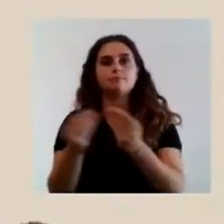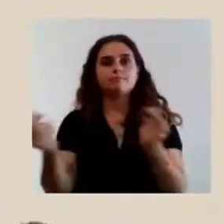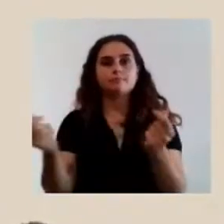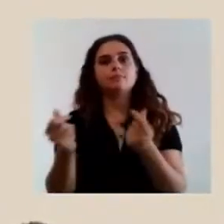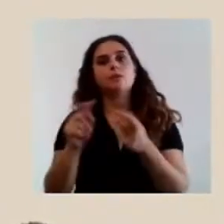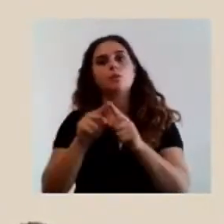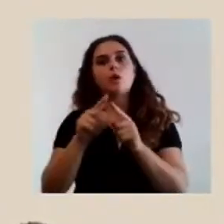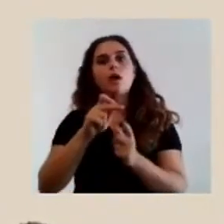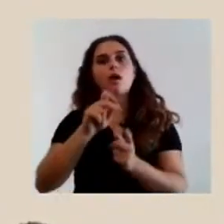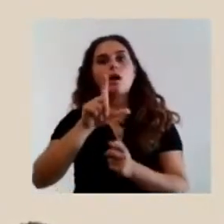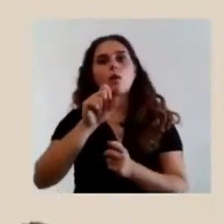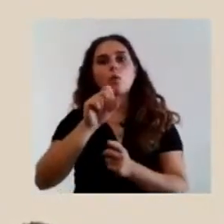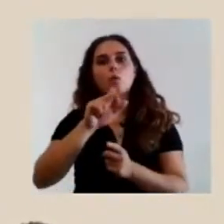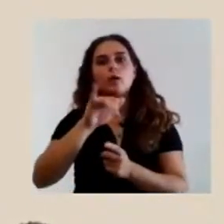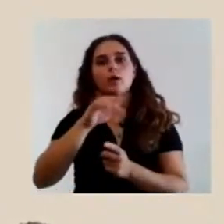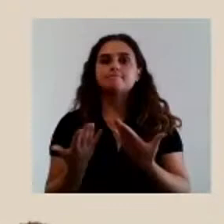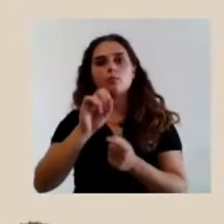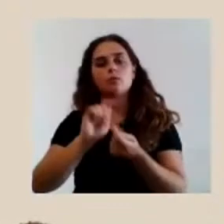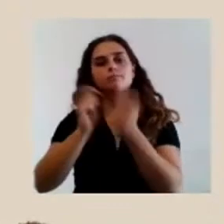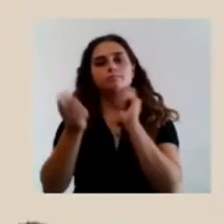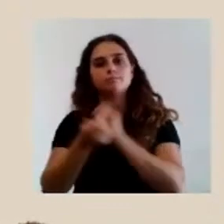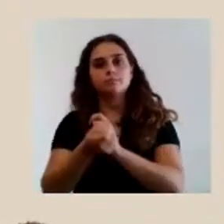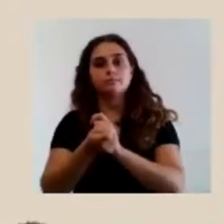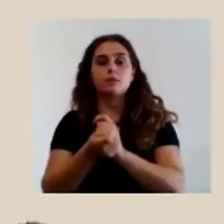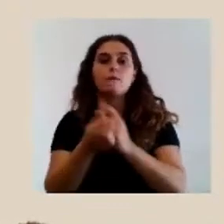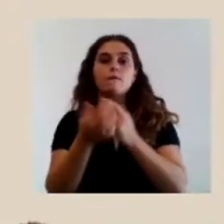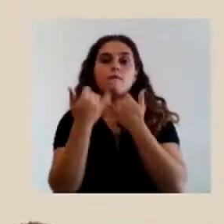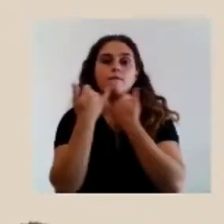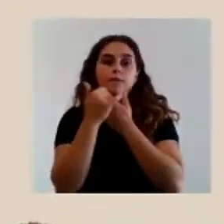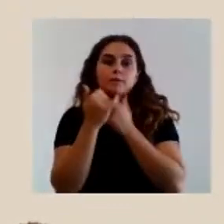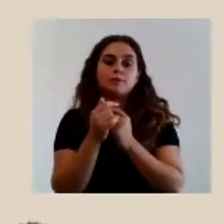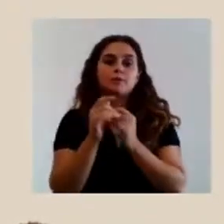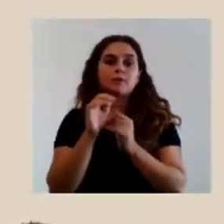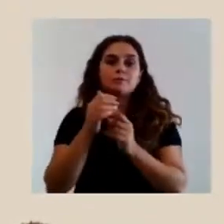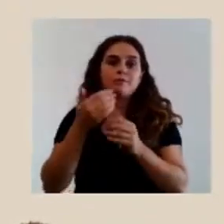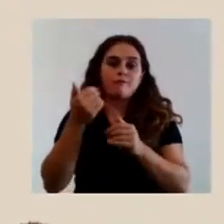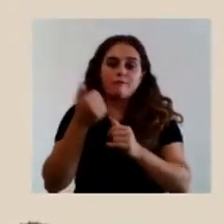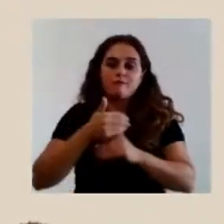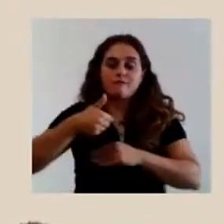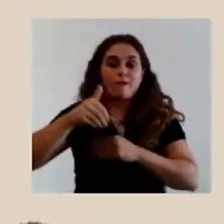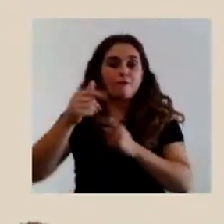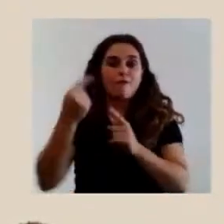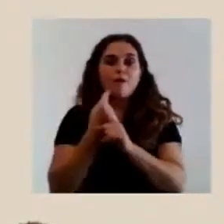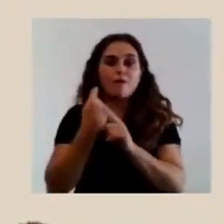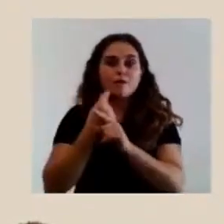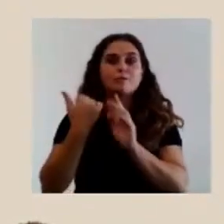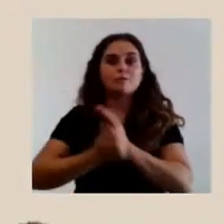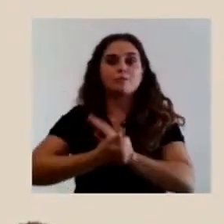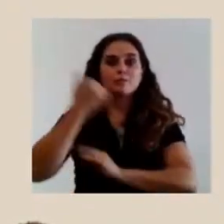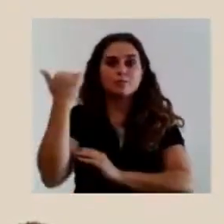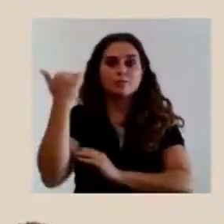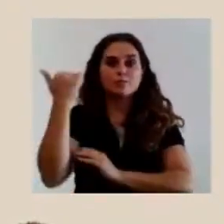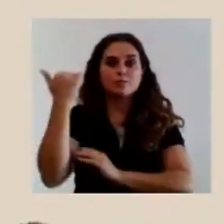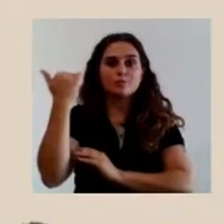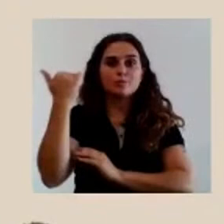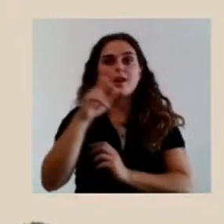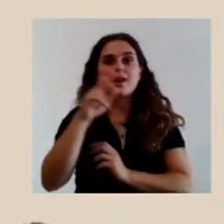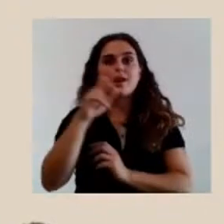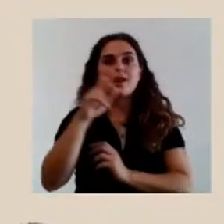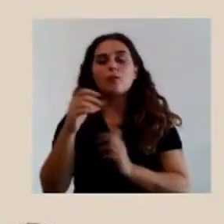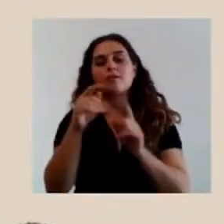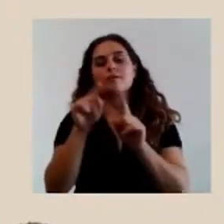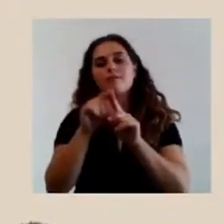we design. Luckily, the mirror is a great tool for improvement as a reflection makes clear the areas that need